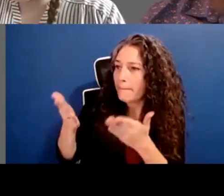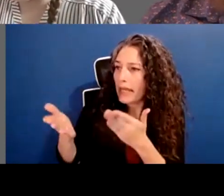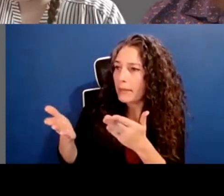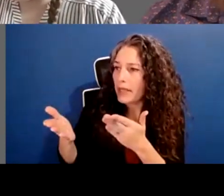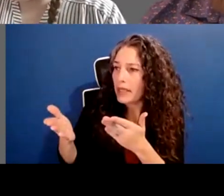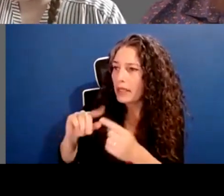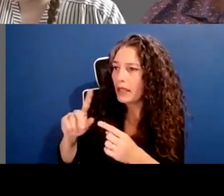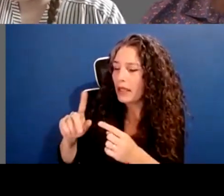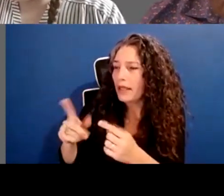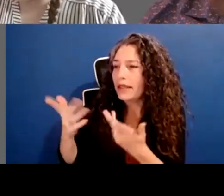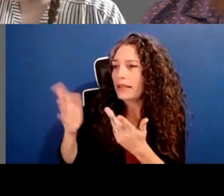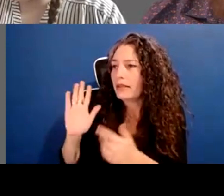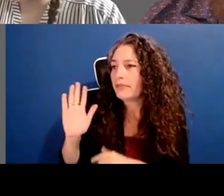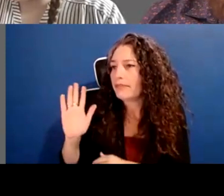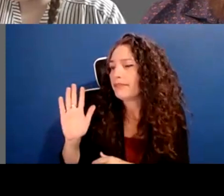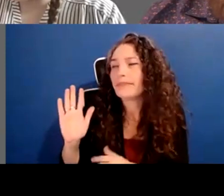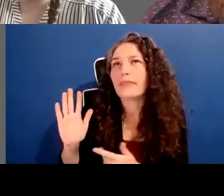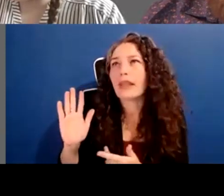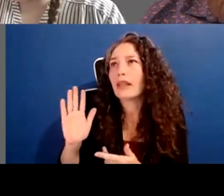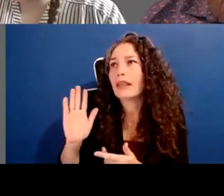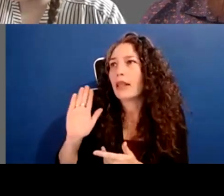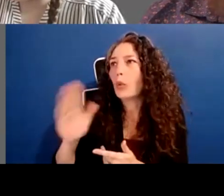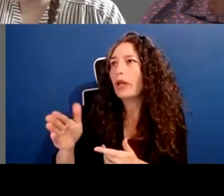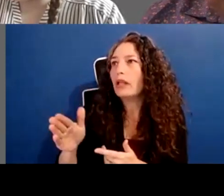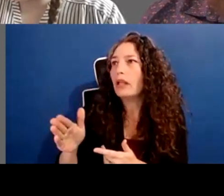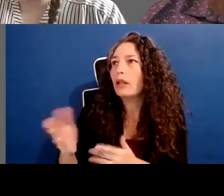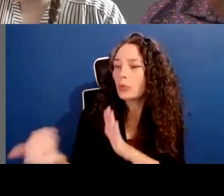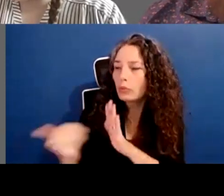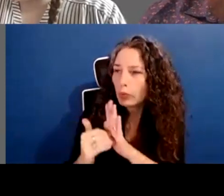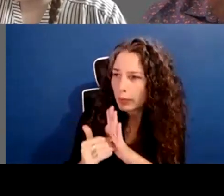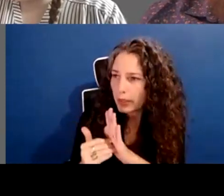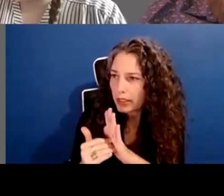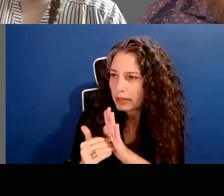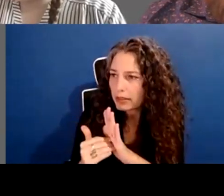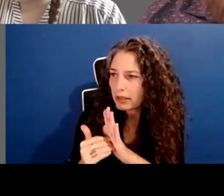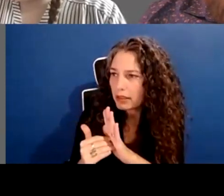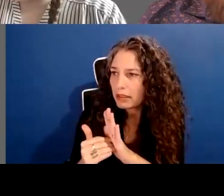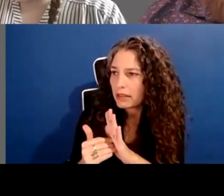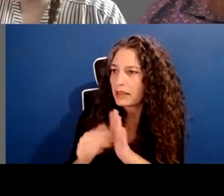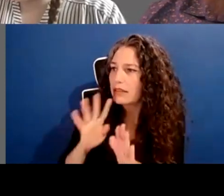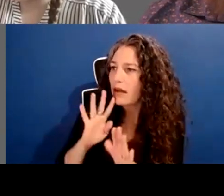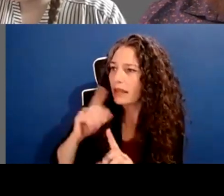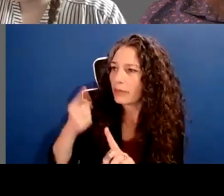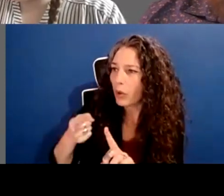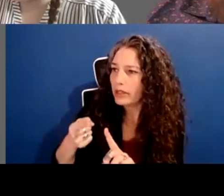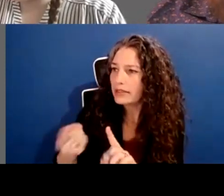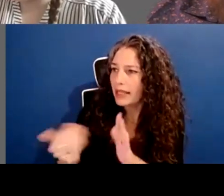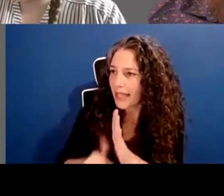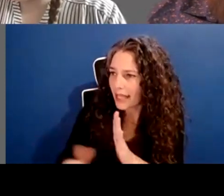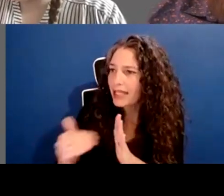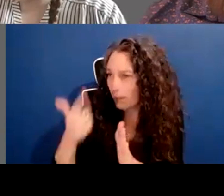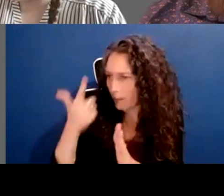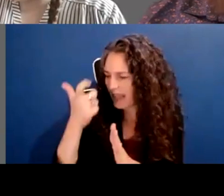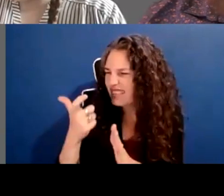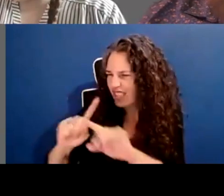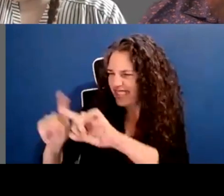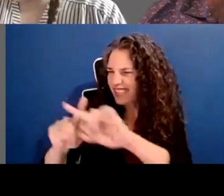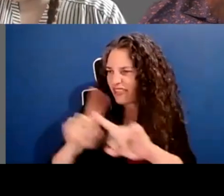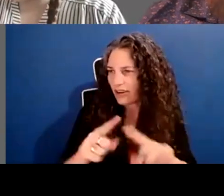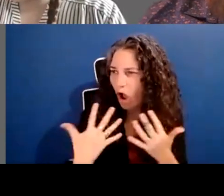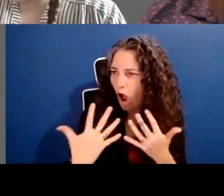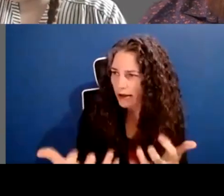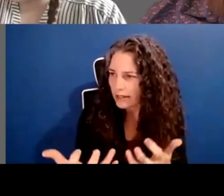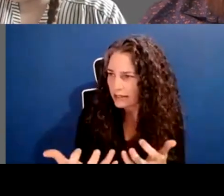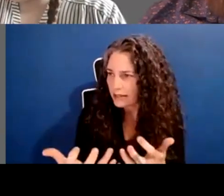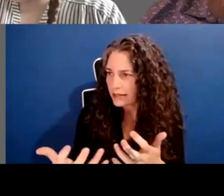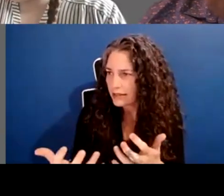and they'll sound like the most brilliant person ever, because they've said it a million times. And so if you're able to prompt